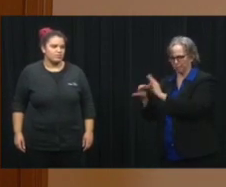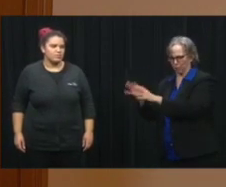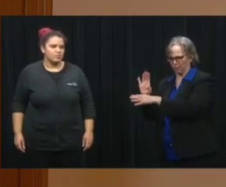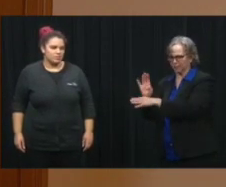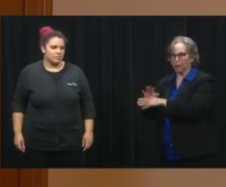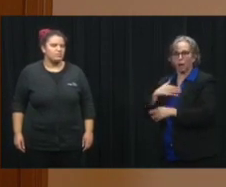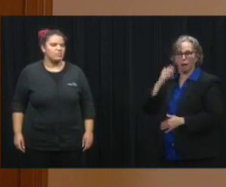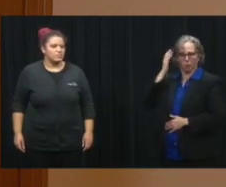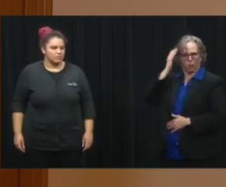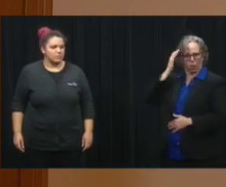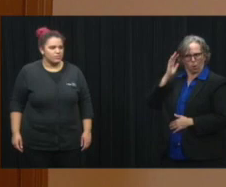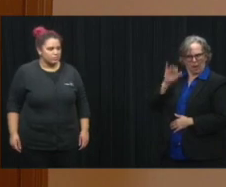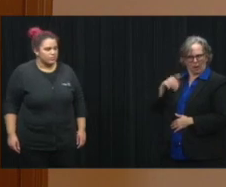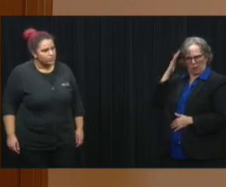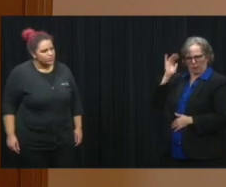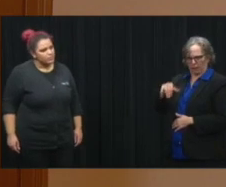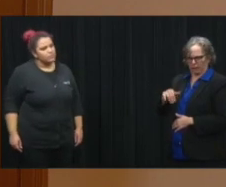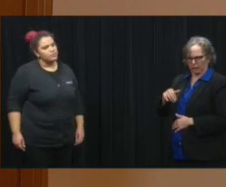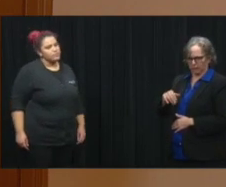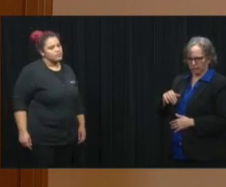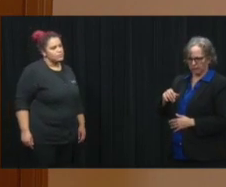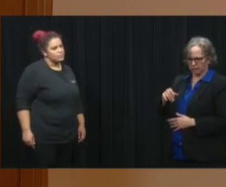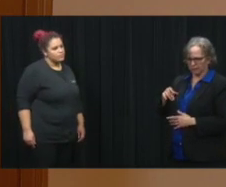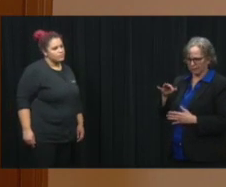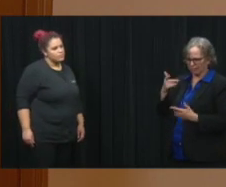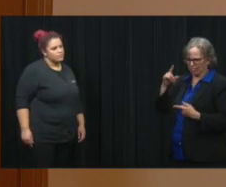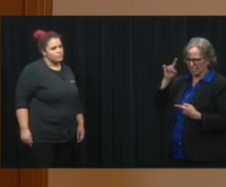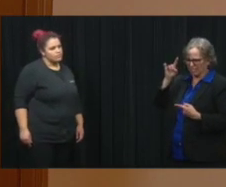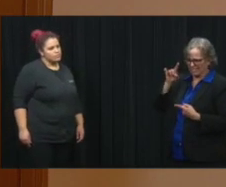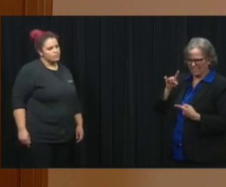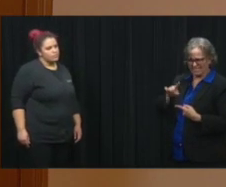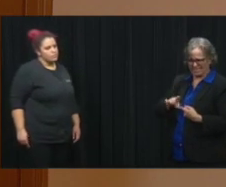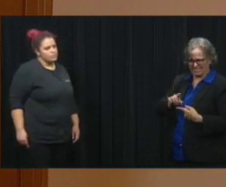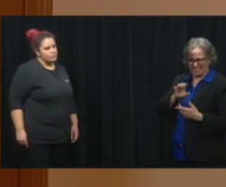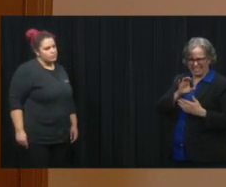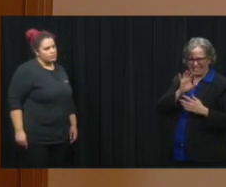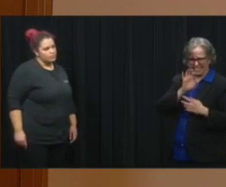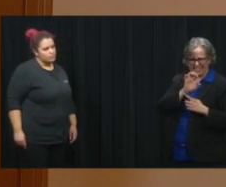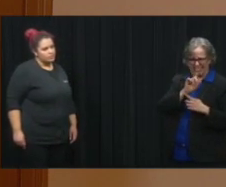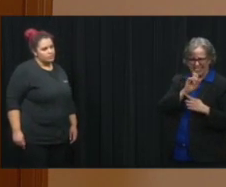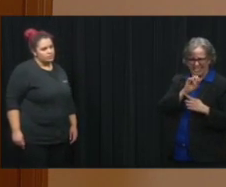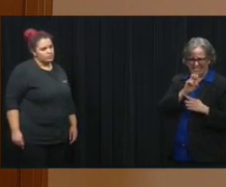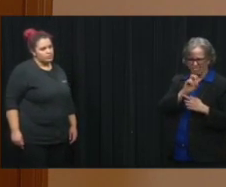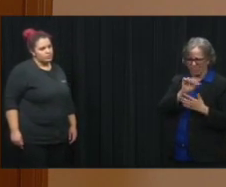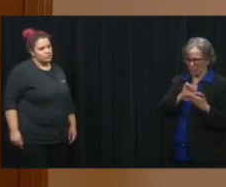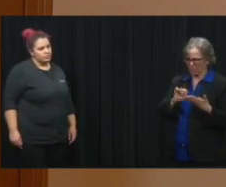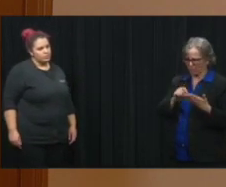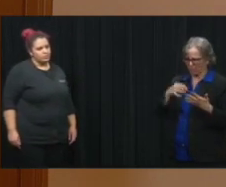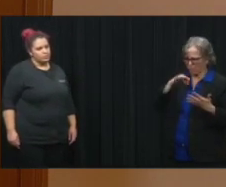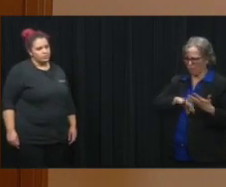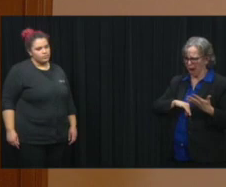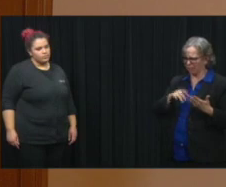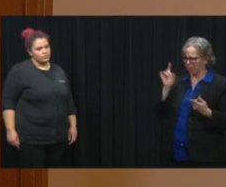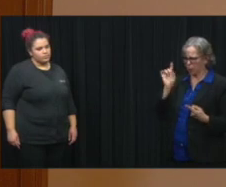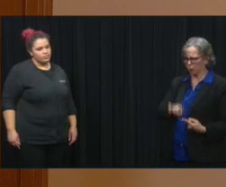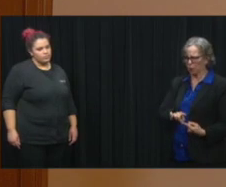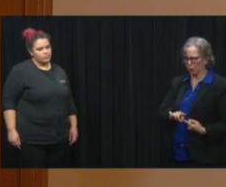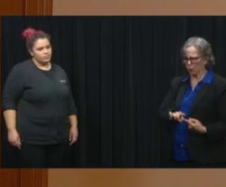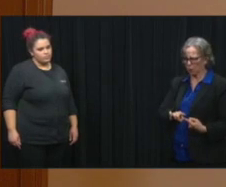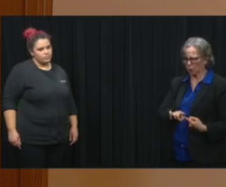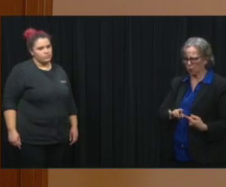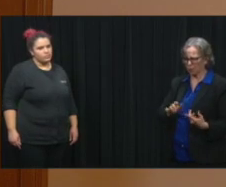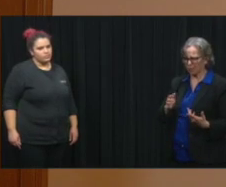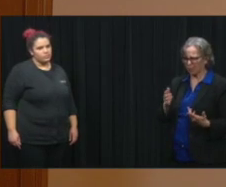the decrease in elective surgeries, they have brought our hospital current capacity down. It was above